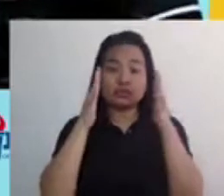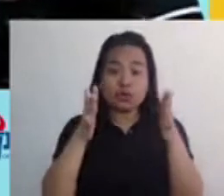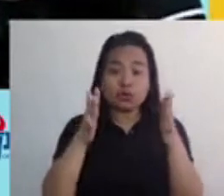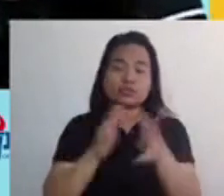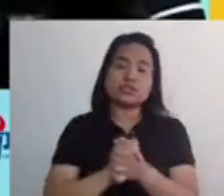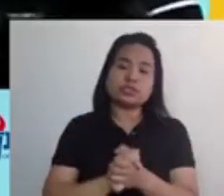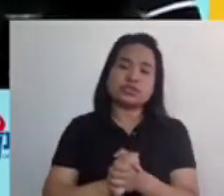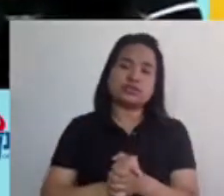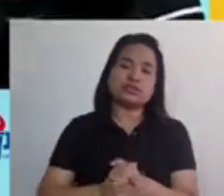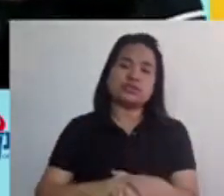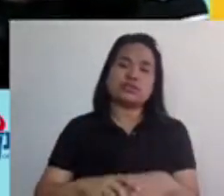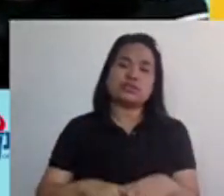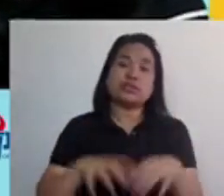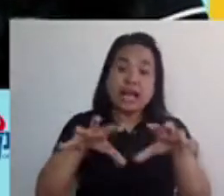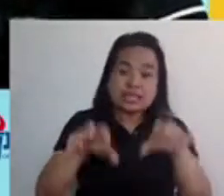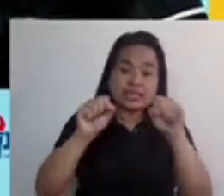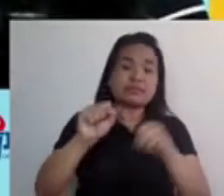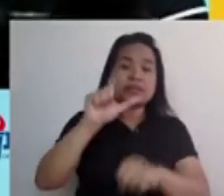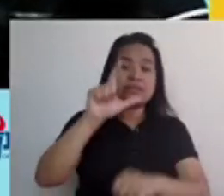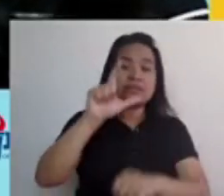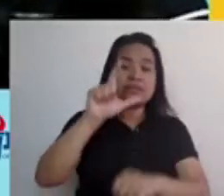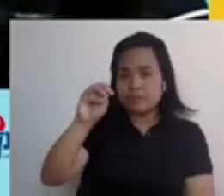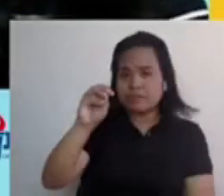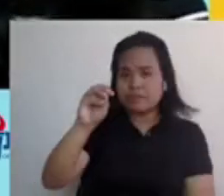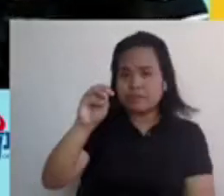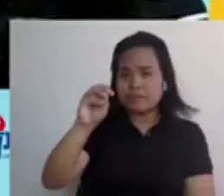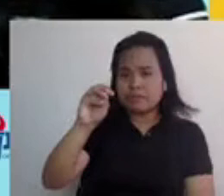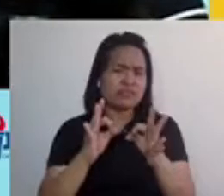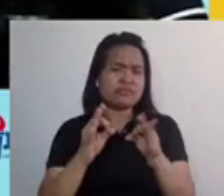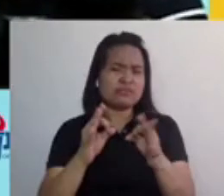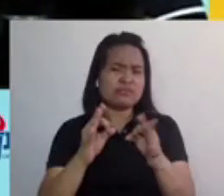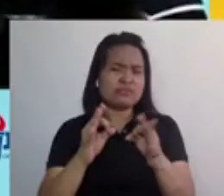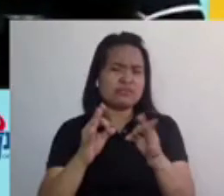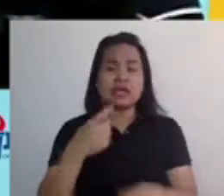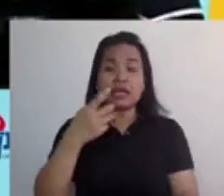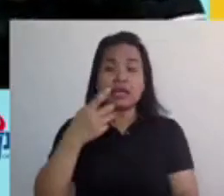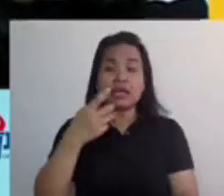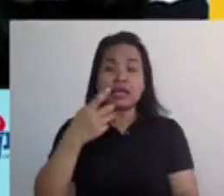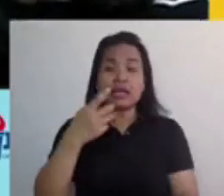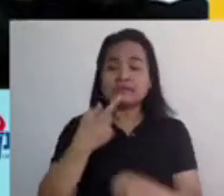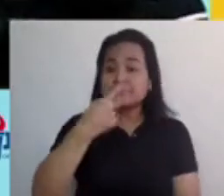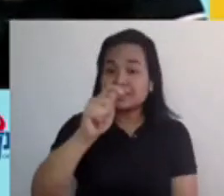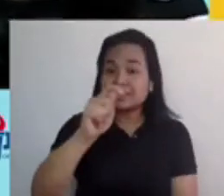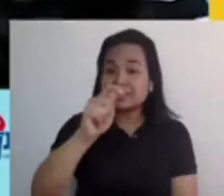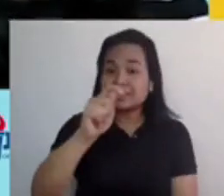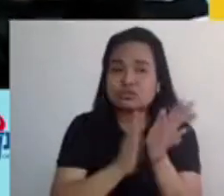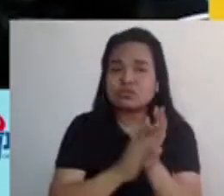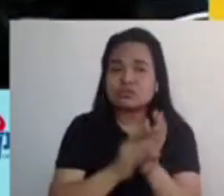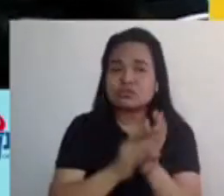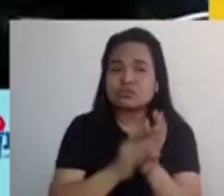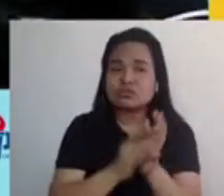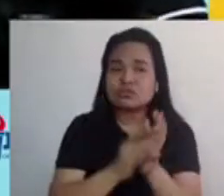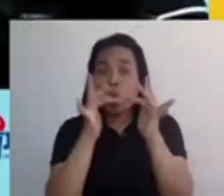school. So if the school said that they will adopt 100% online synchronous learning, then it shall follow